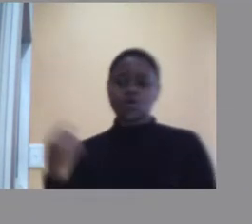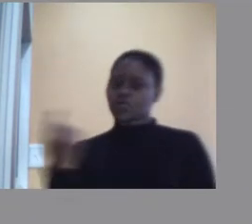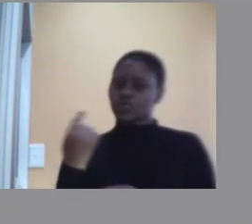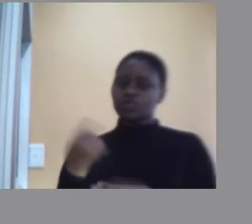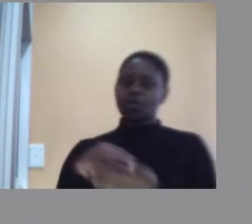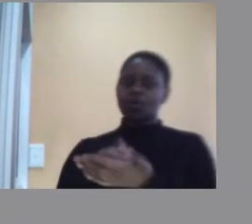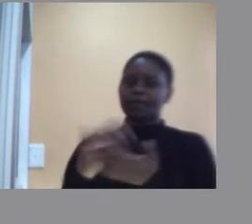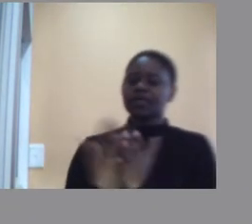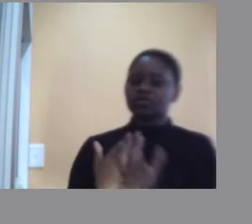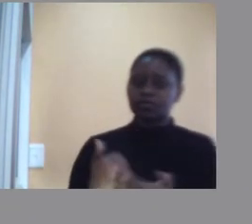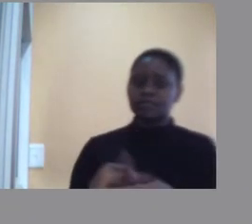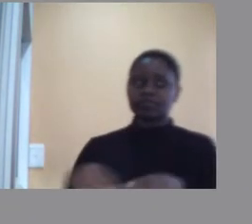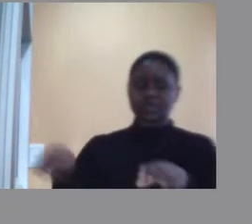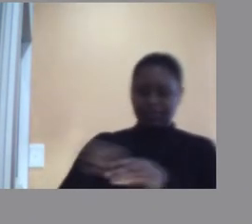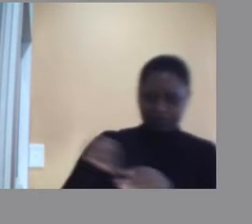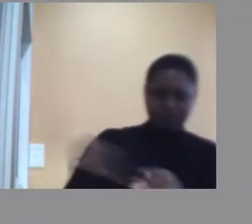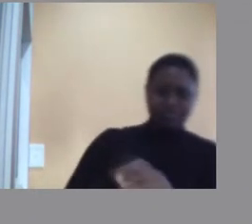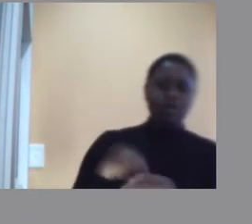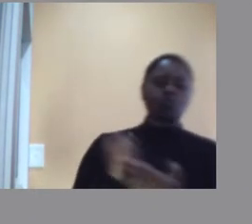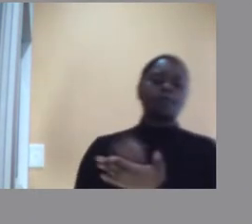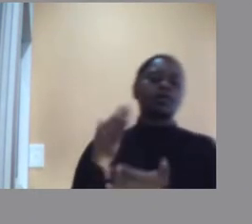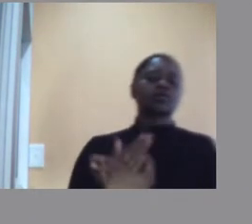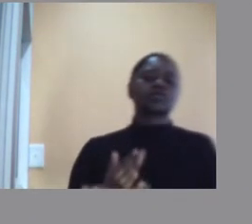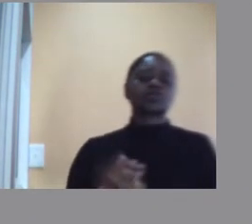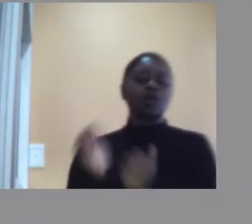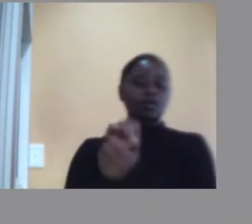of RASET, but also in ensuring that the